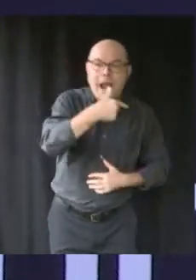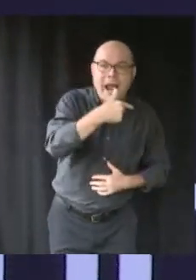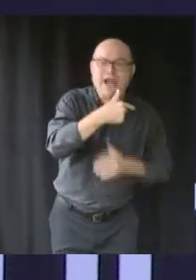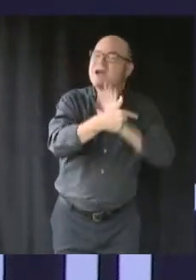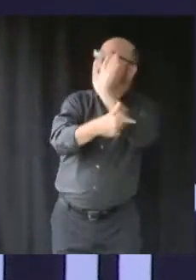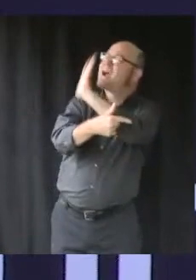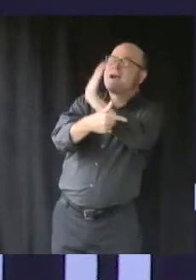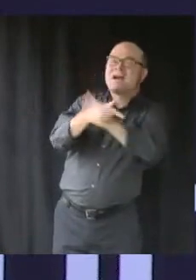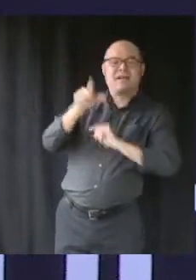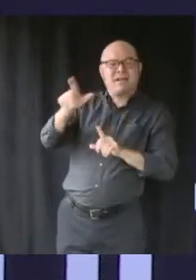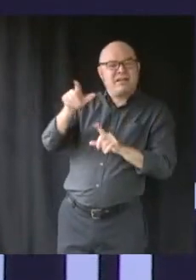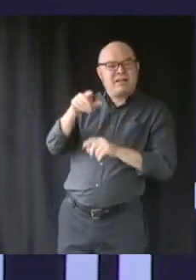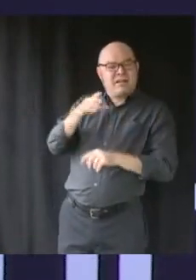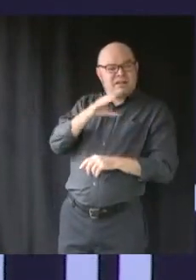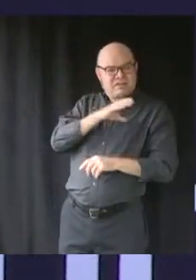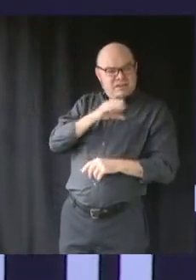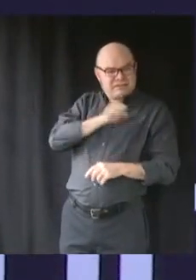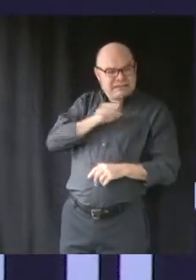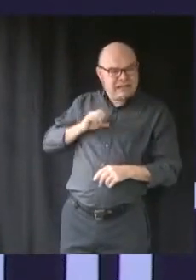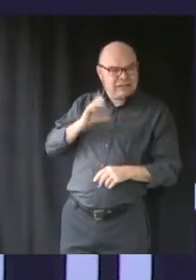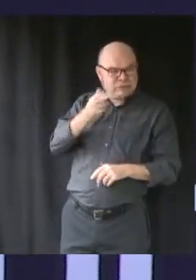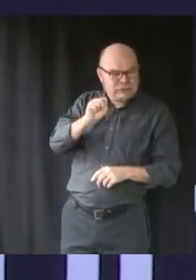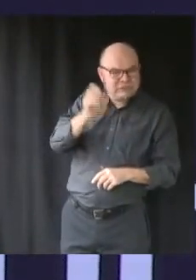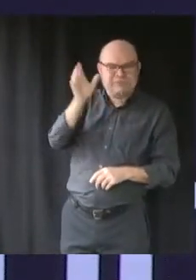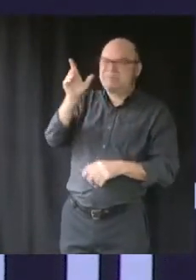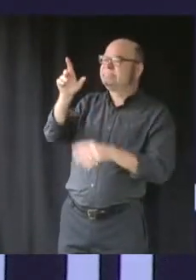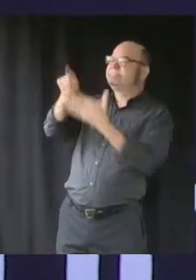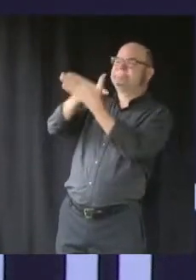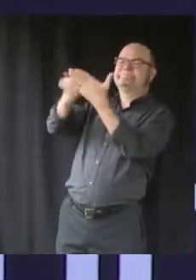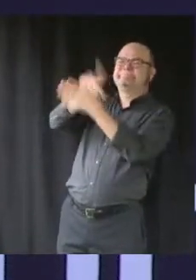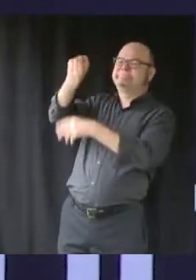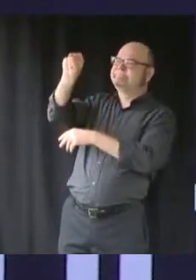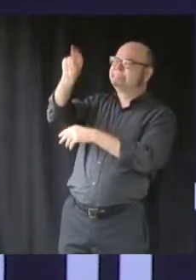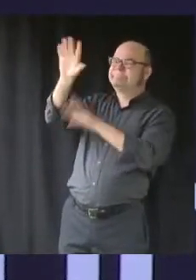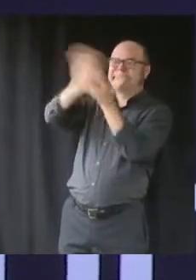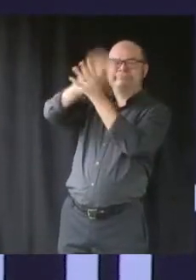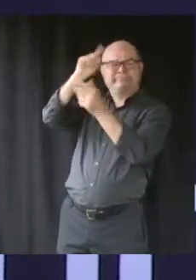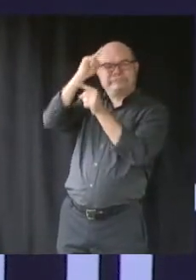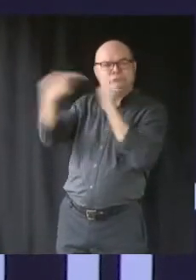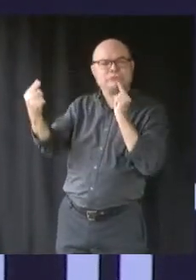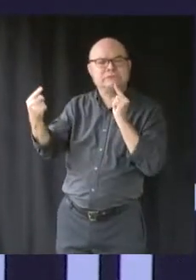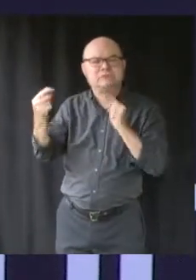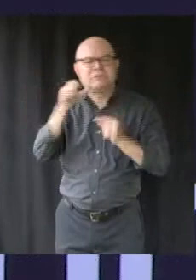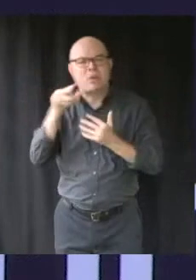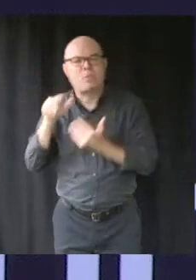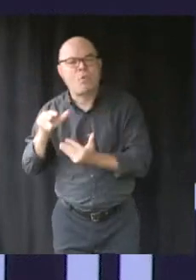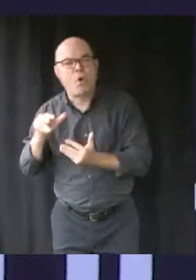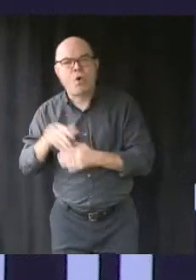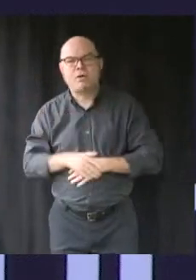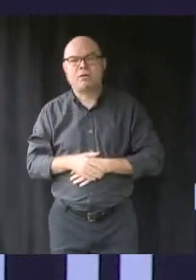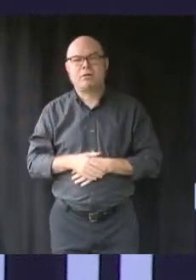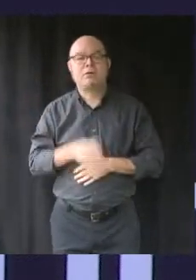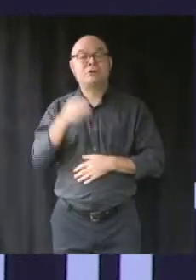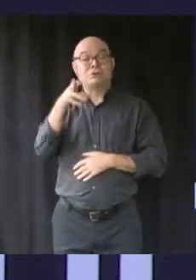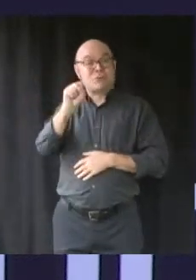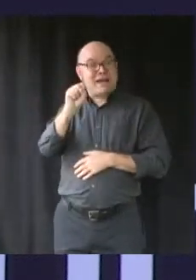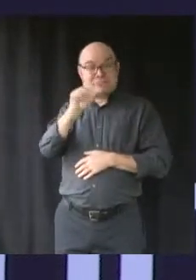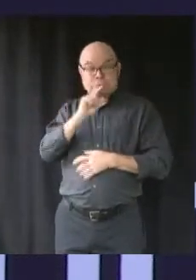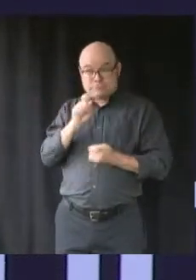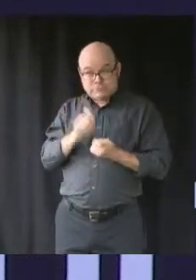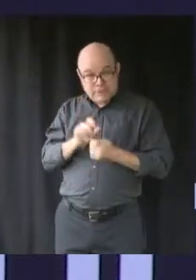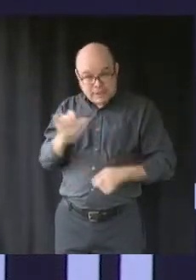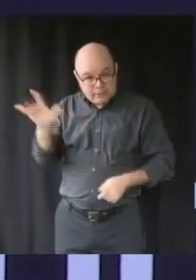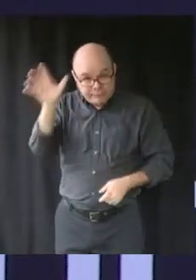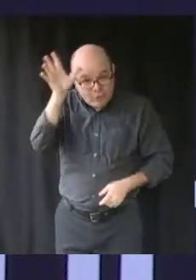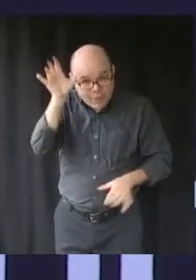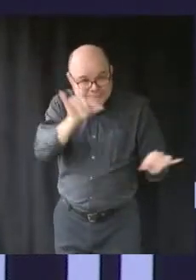And like his father, Chris too has been prescient and brave on human rights and justice around the world. It is